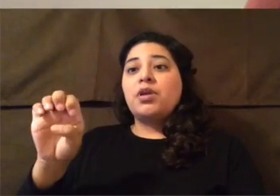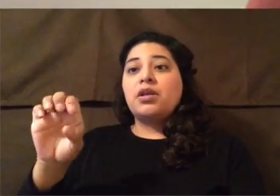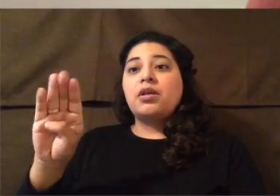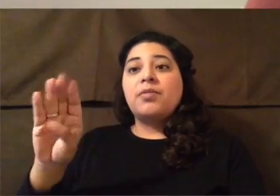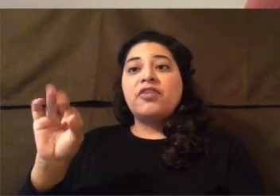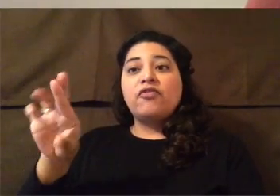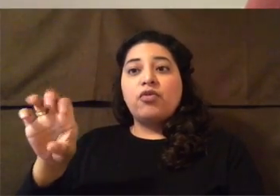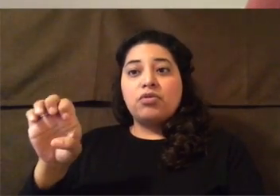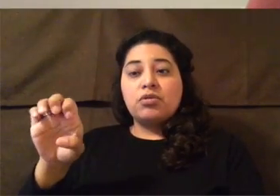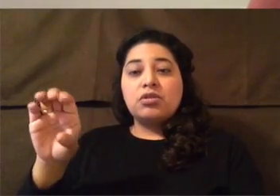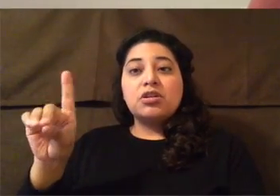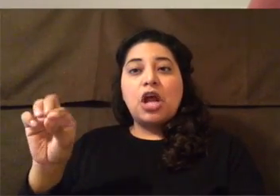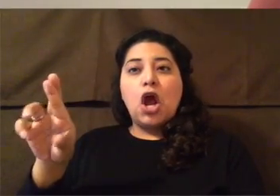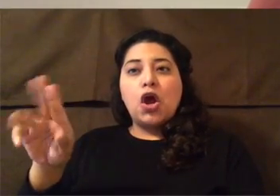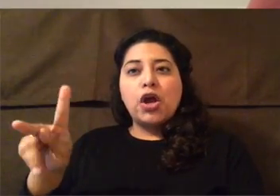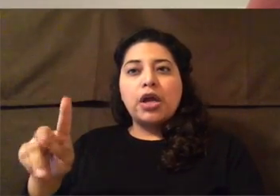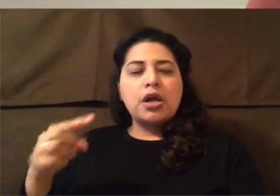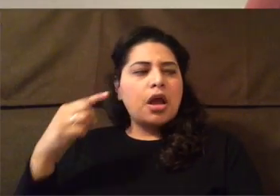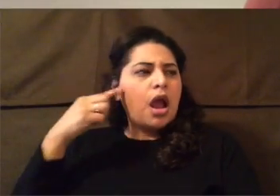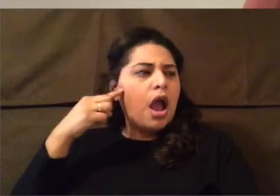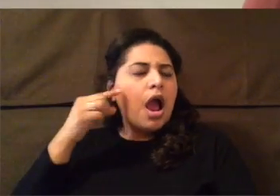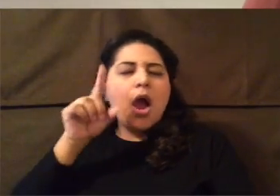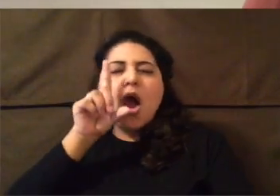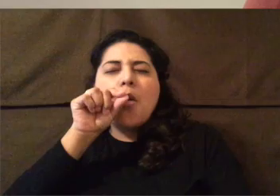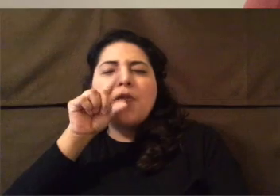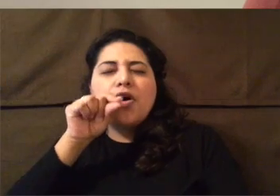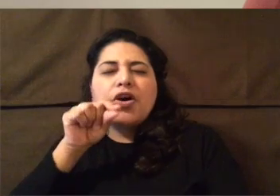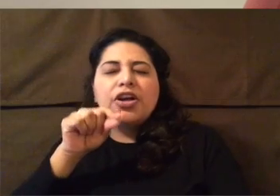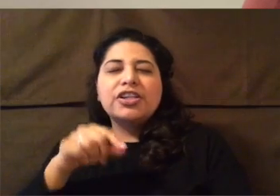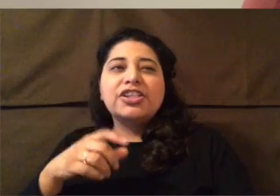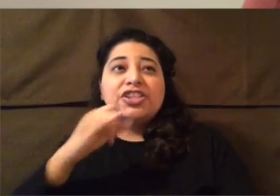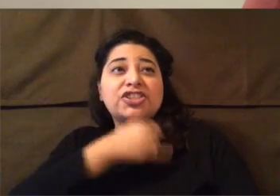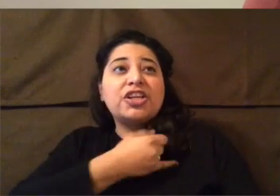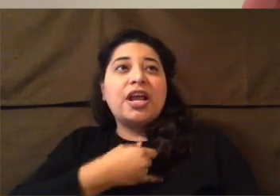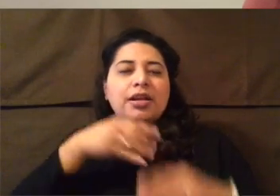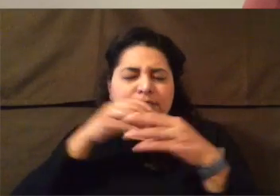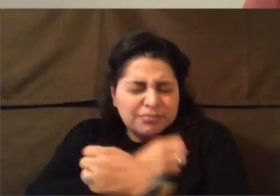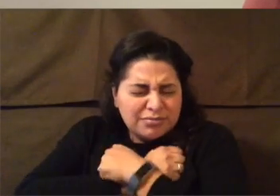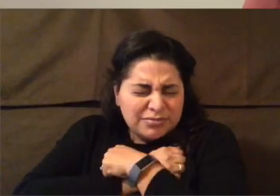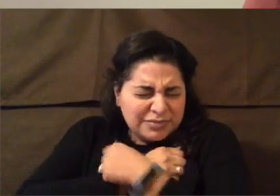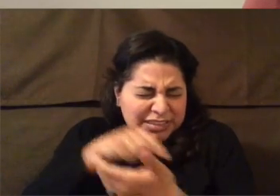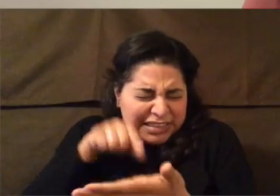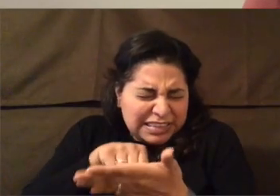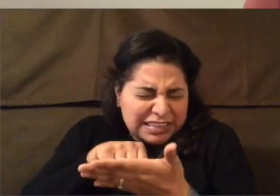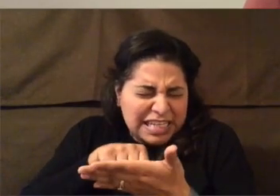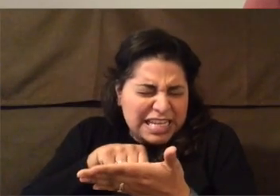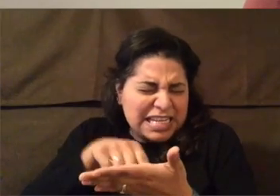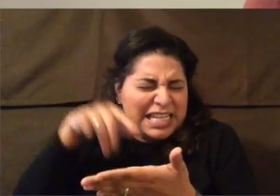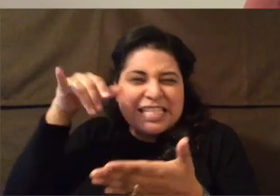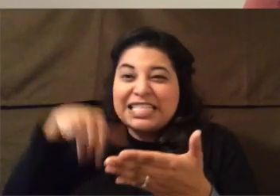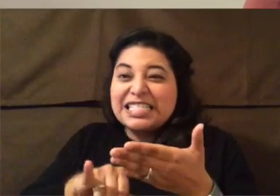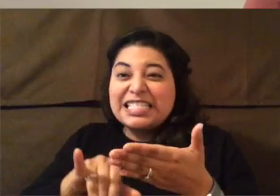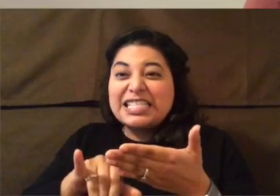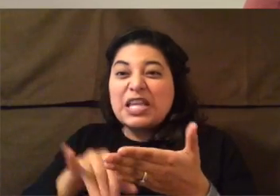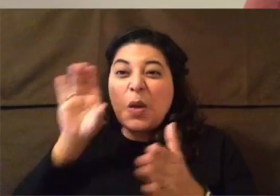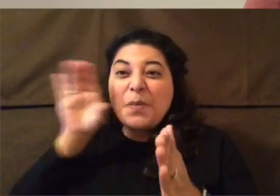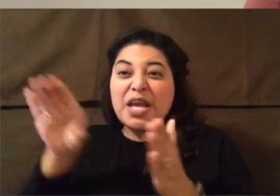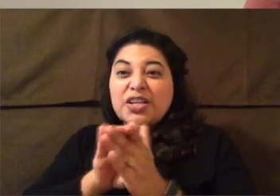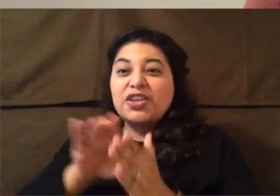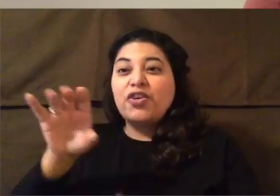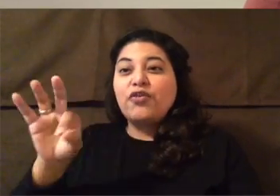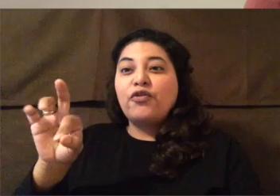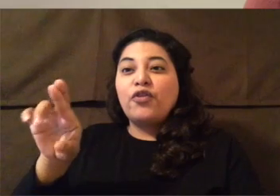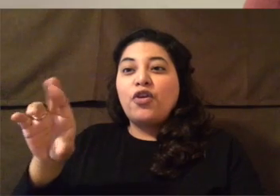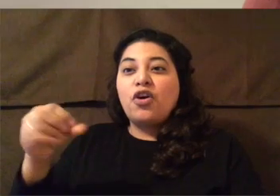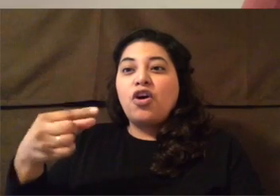10, Home Before Dark. A bird began to sing. Jack opened his eyes. He was still pointing at the picture of Frog